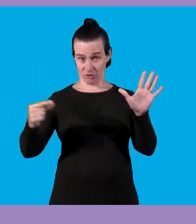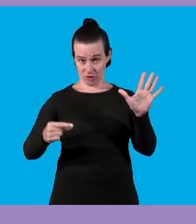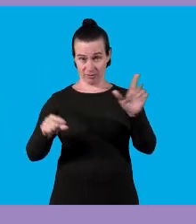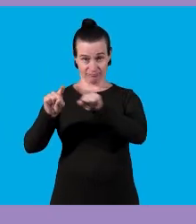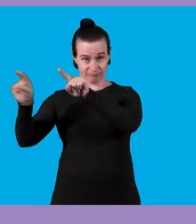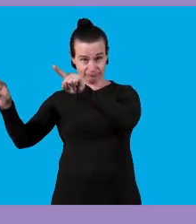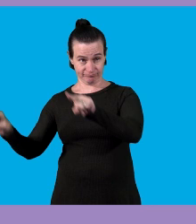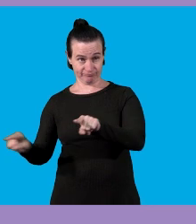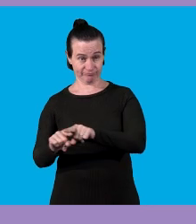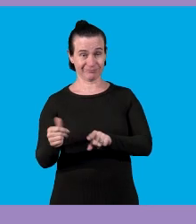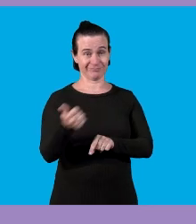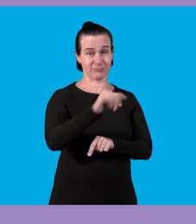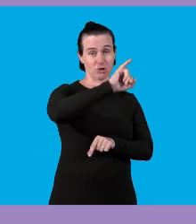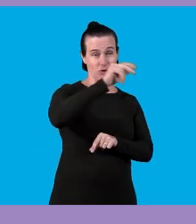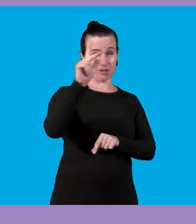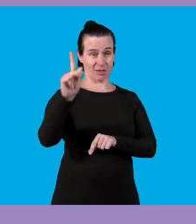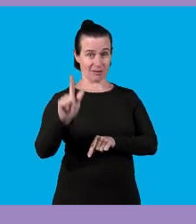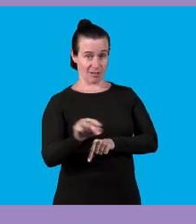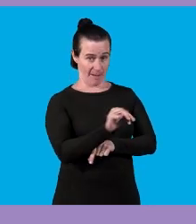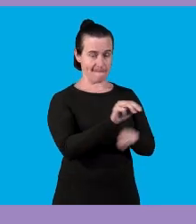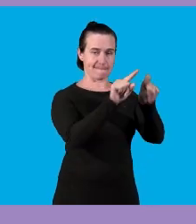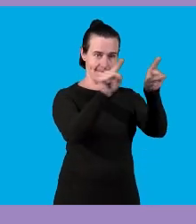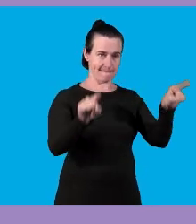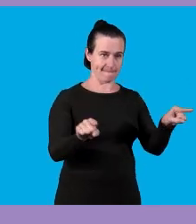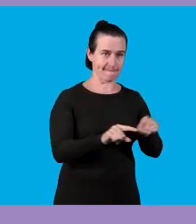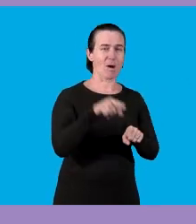DEFG and JKLM are parallelograms.